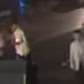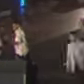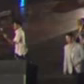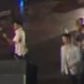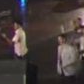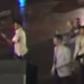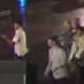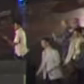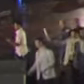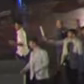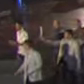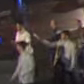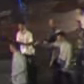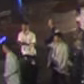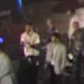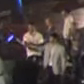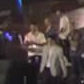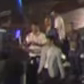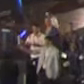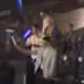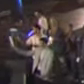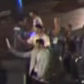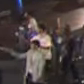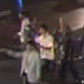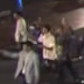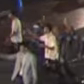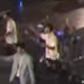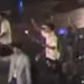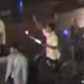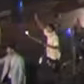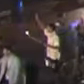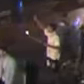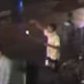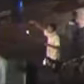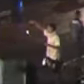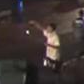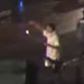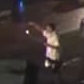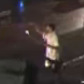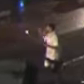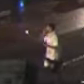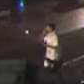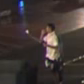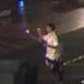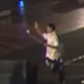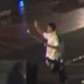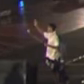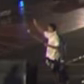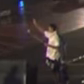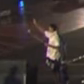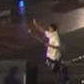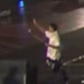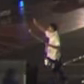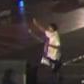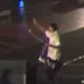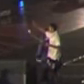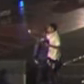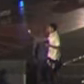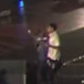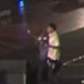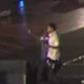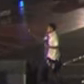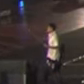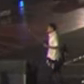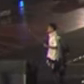Deaf Sports Game this time. For the next few days, they will be competing for the prizes and honors